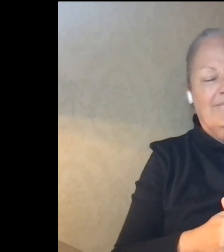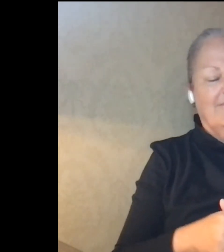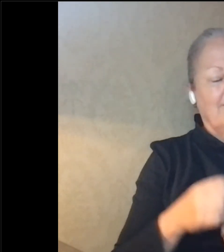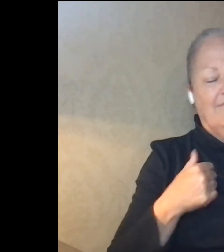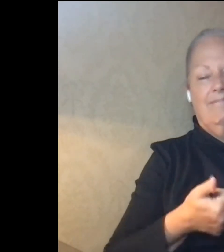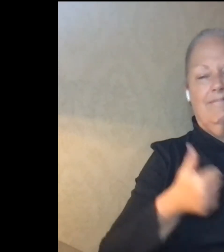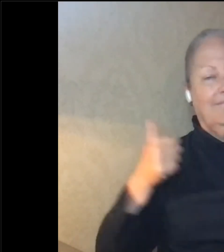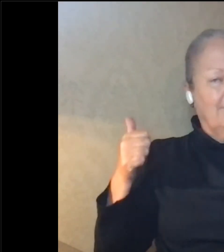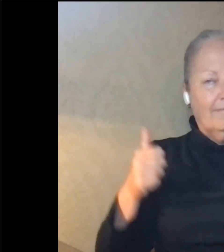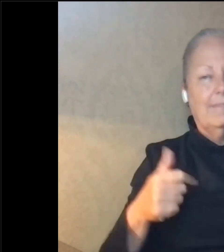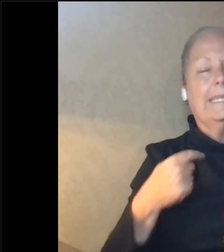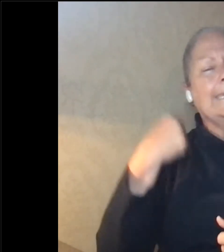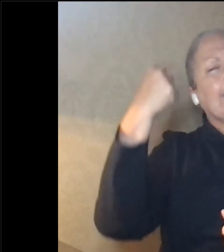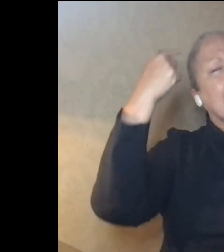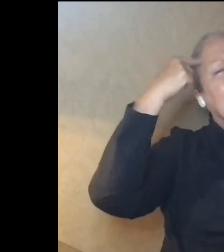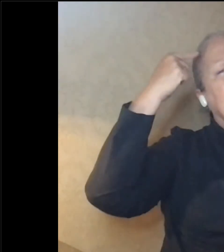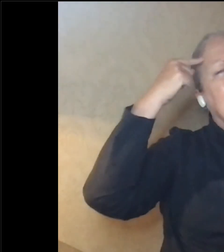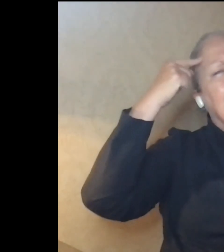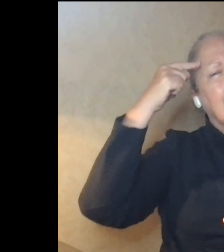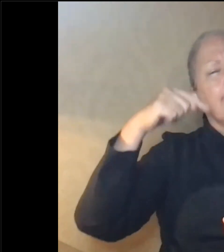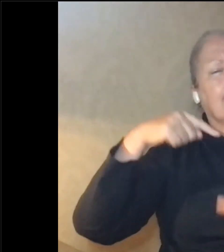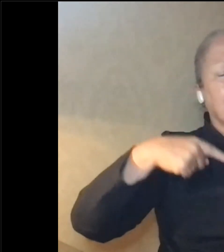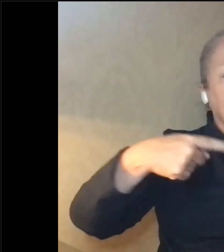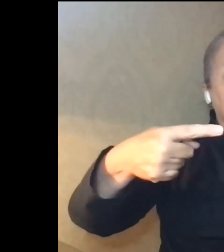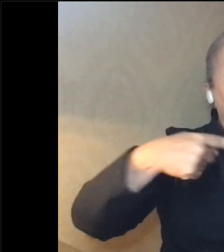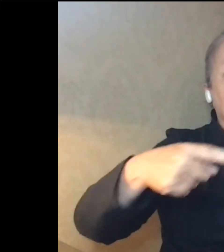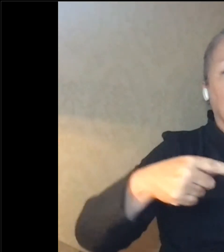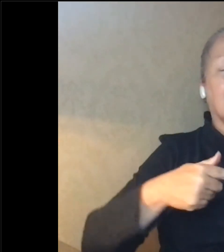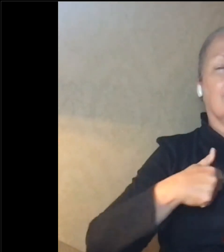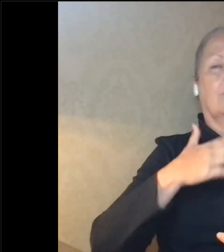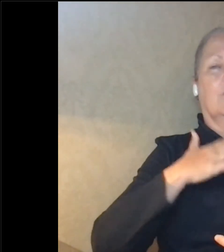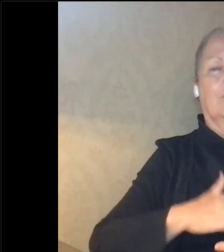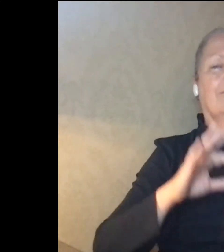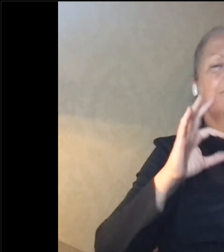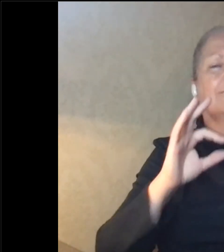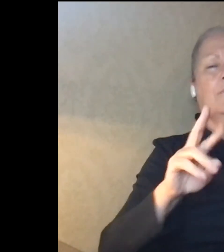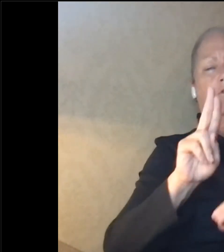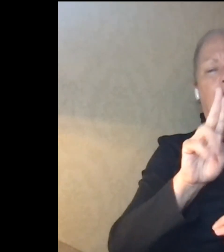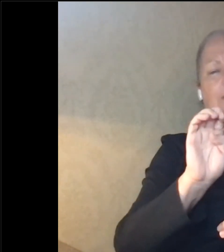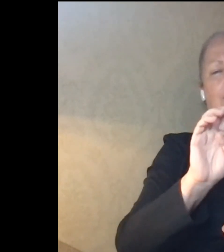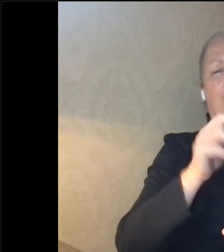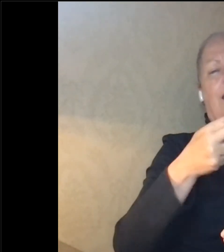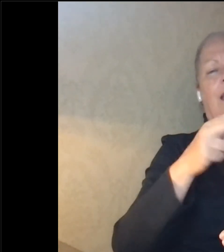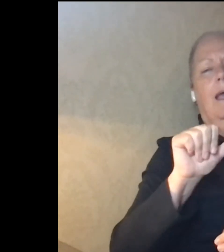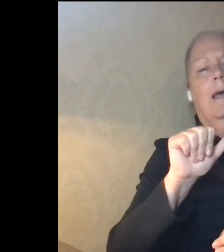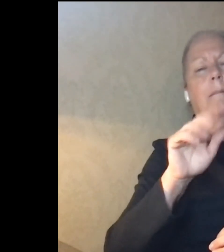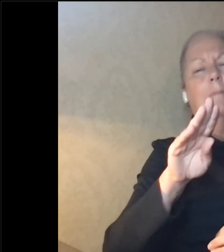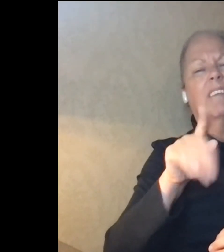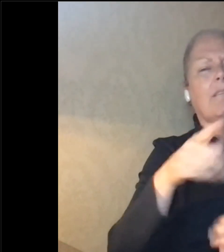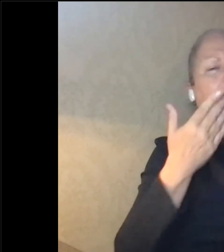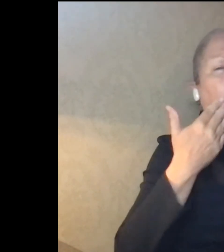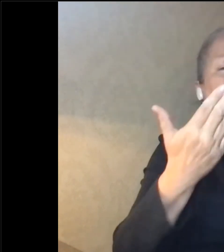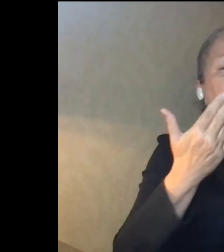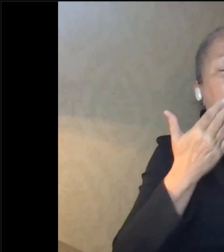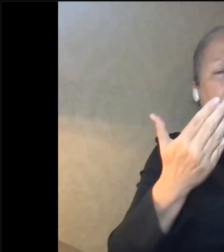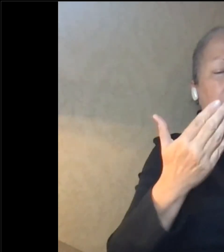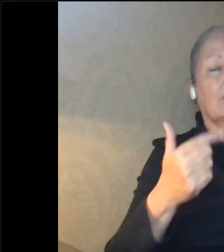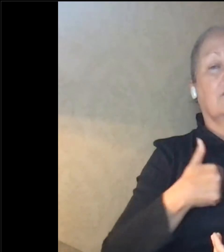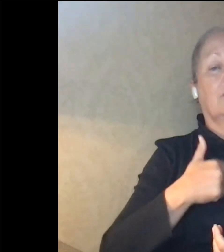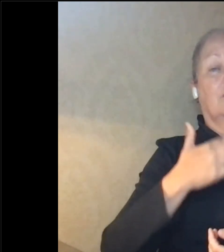are approaching towards 2030 rehab conference. We need to start